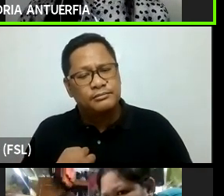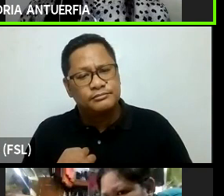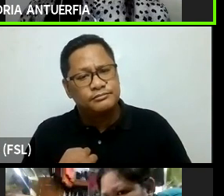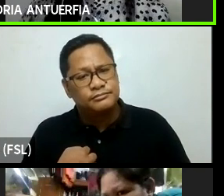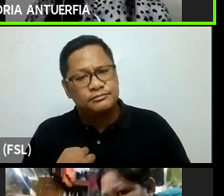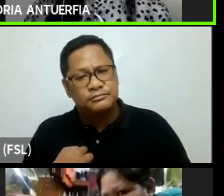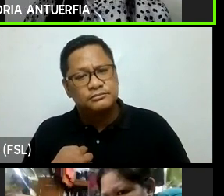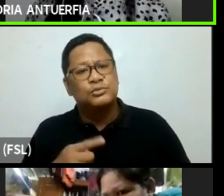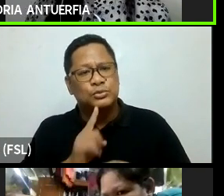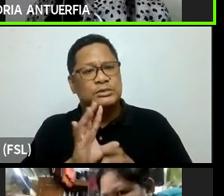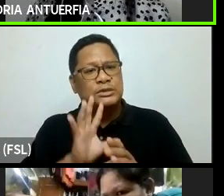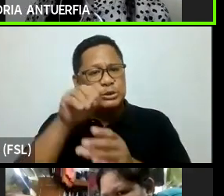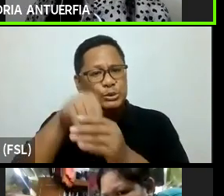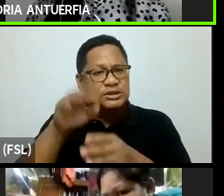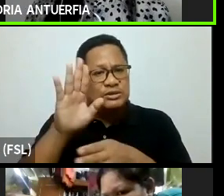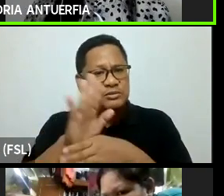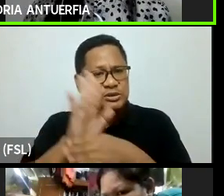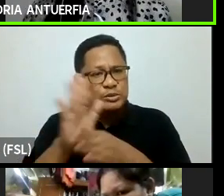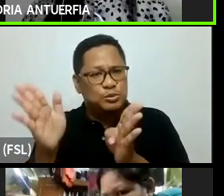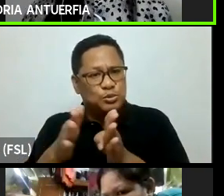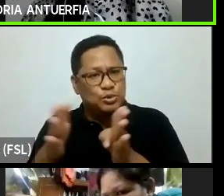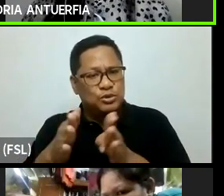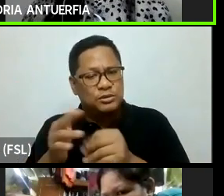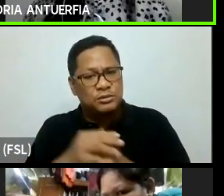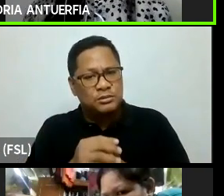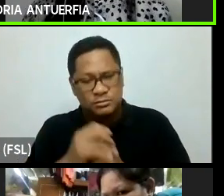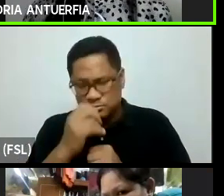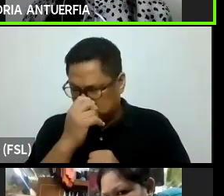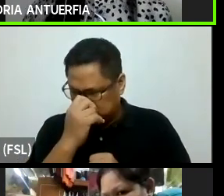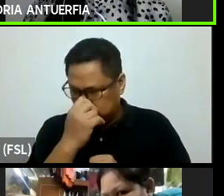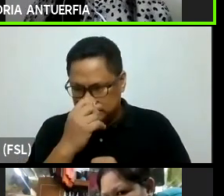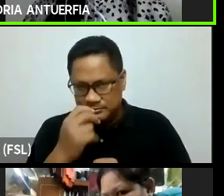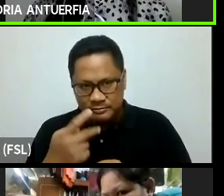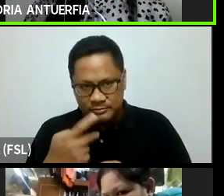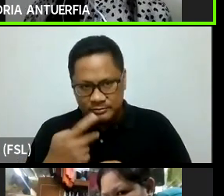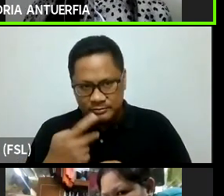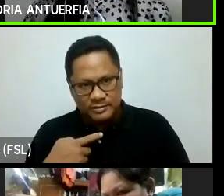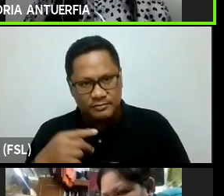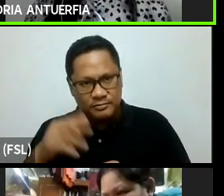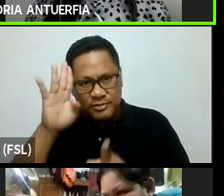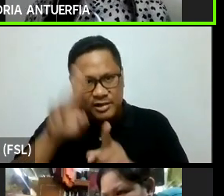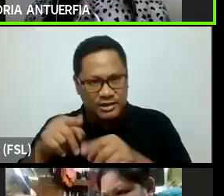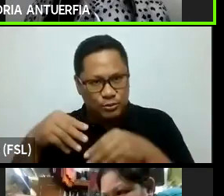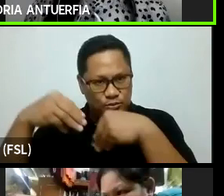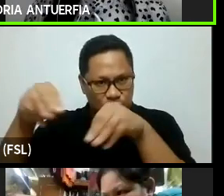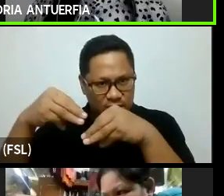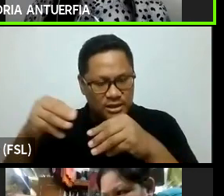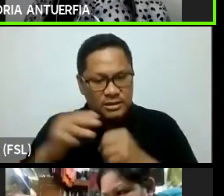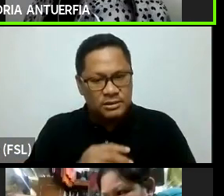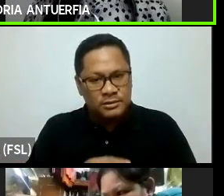I got into small business, may yung brother ko nagma-market. Then